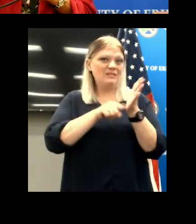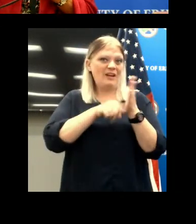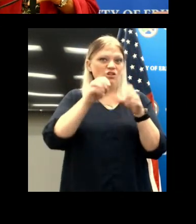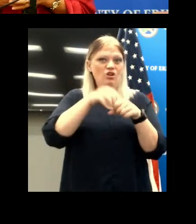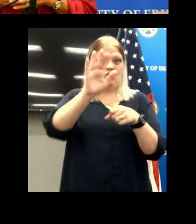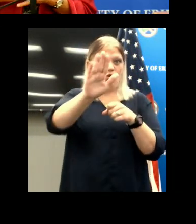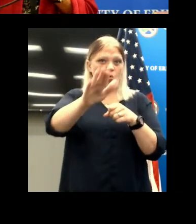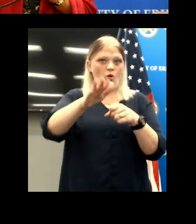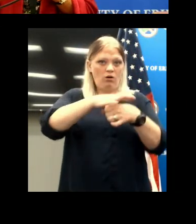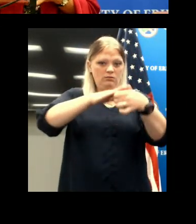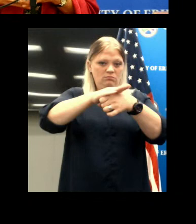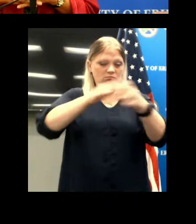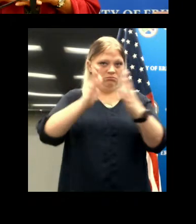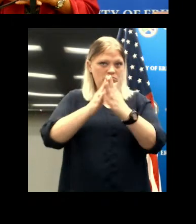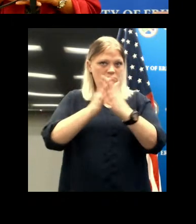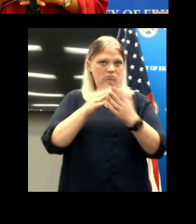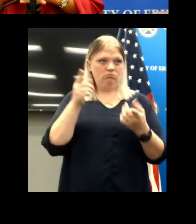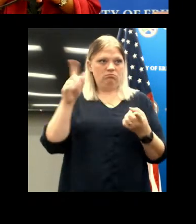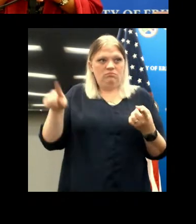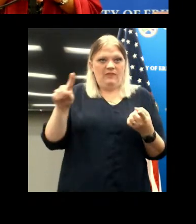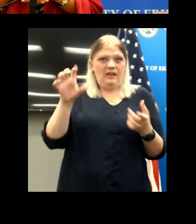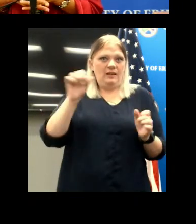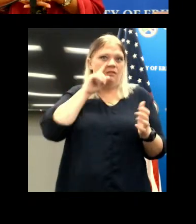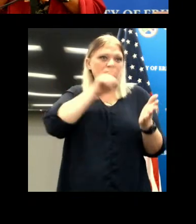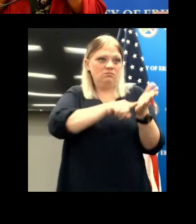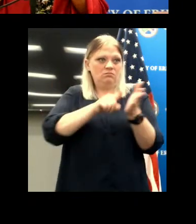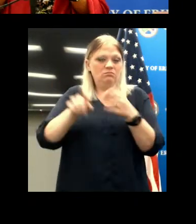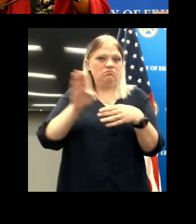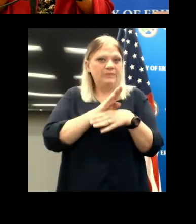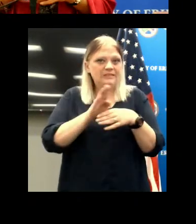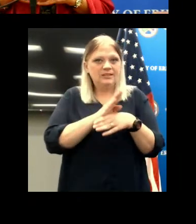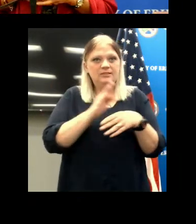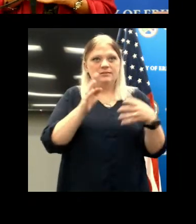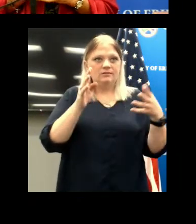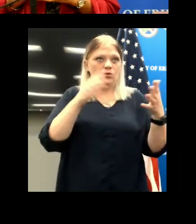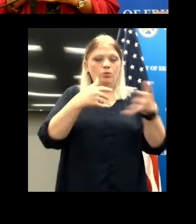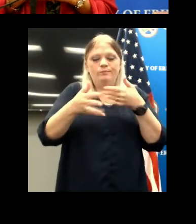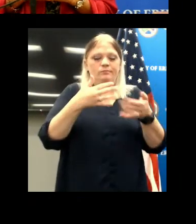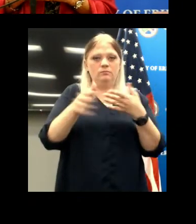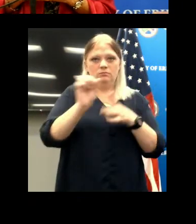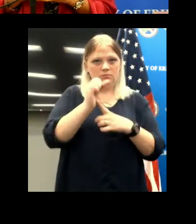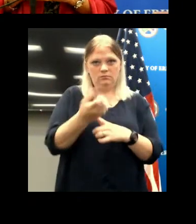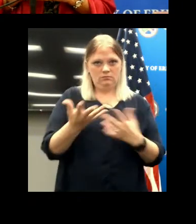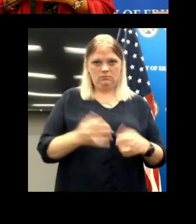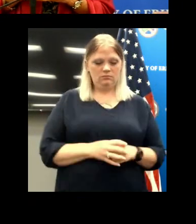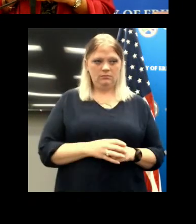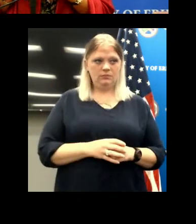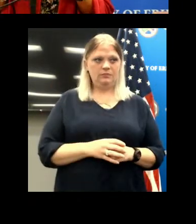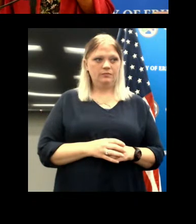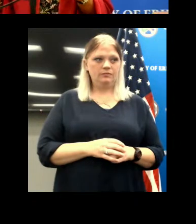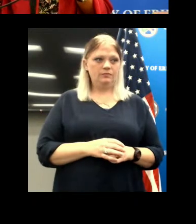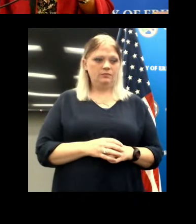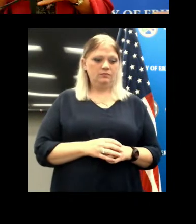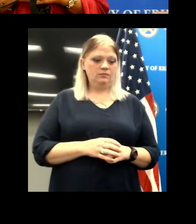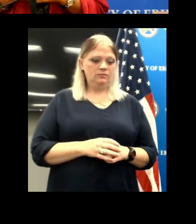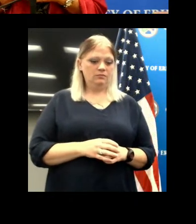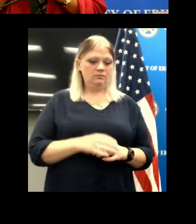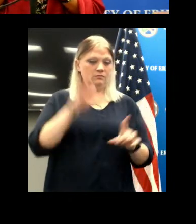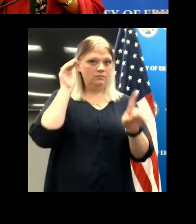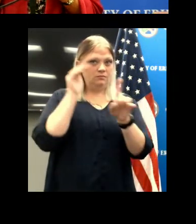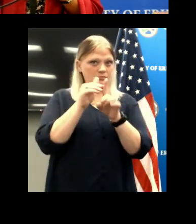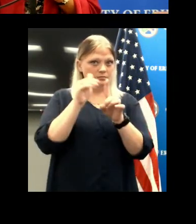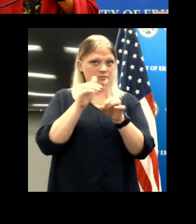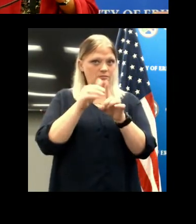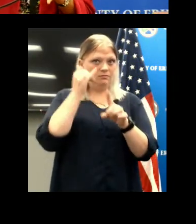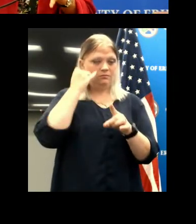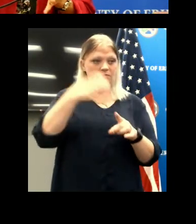your municipality, and they can inspect that business or whatever the situation is. Also, just a reminder, if you